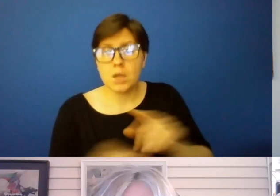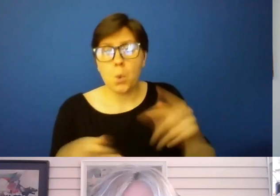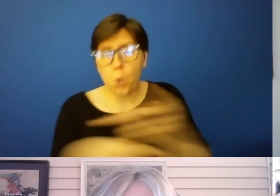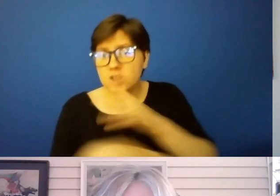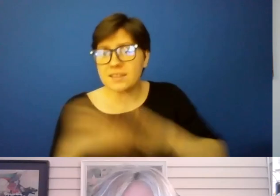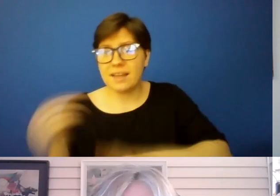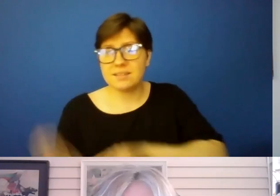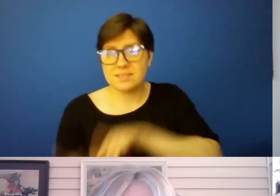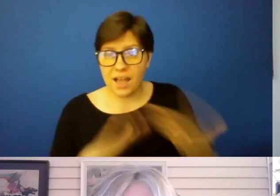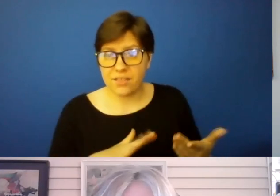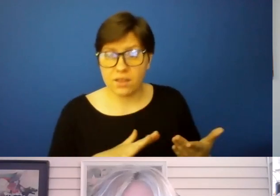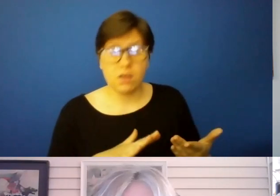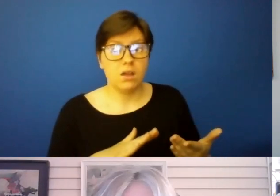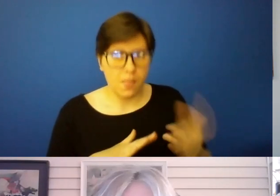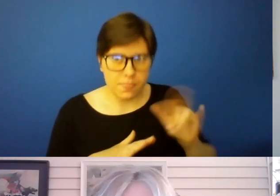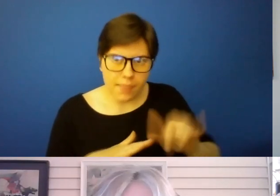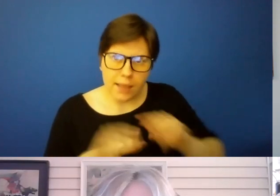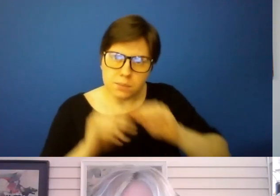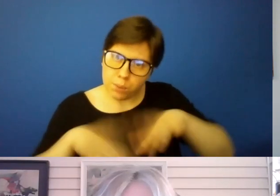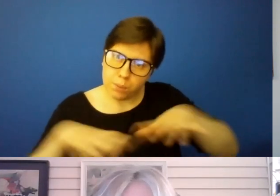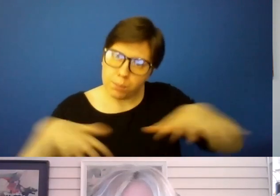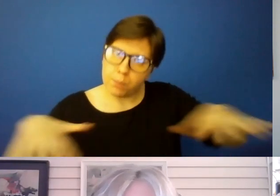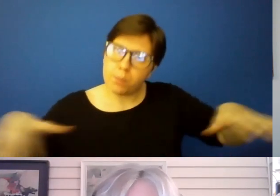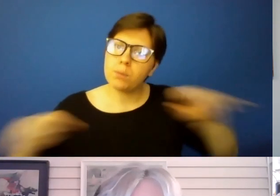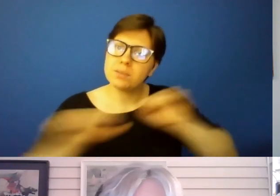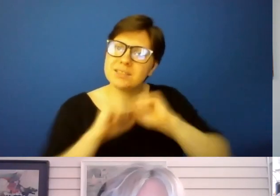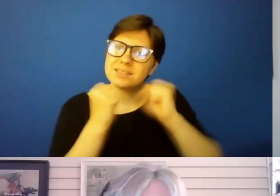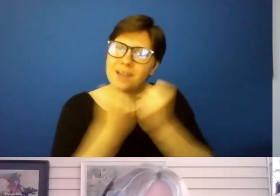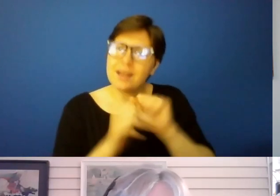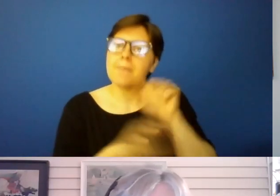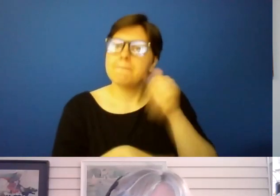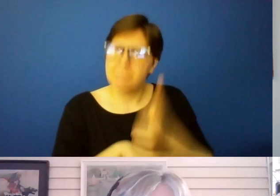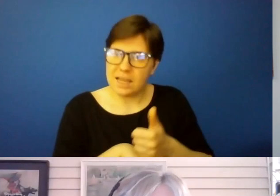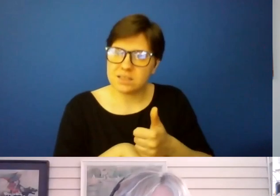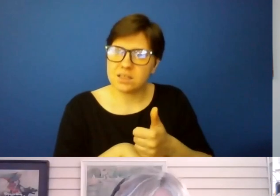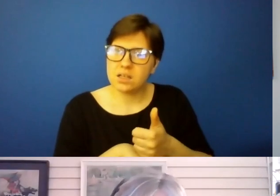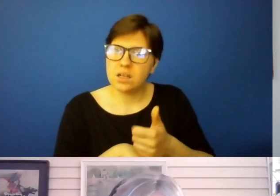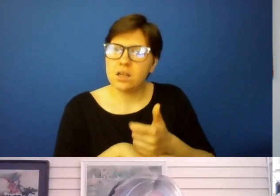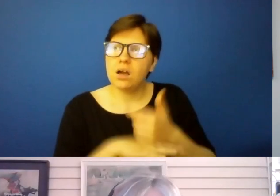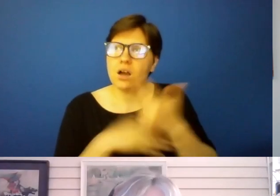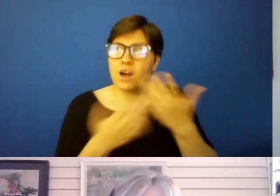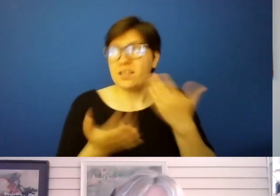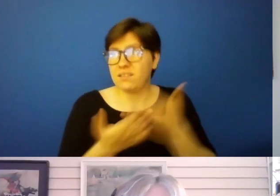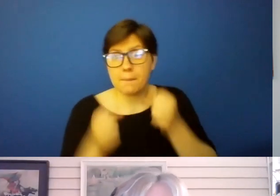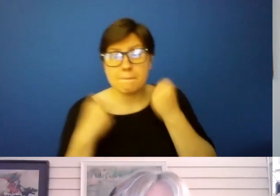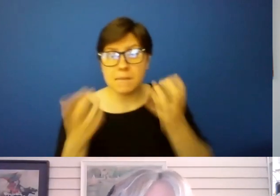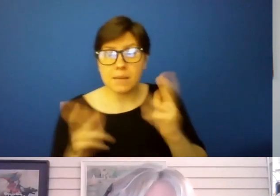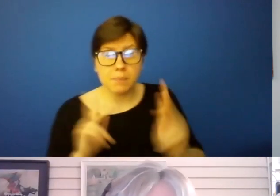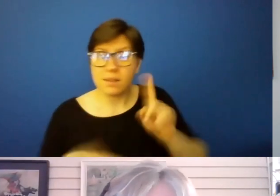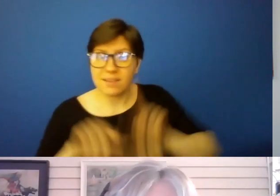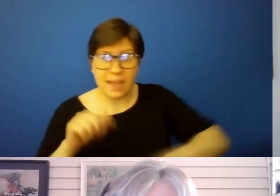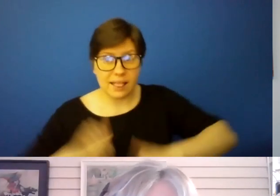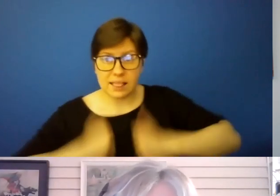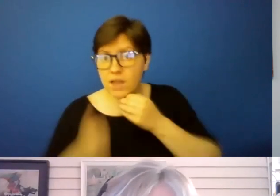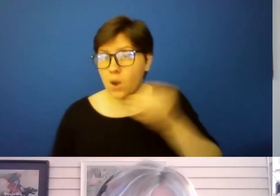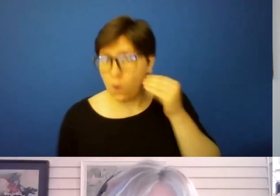which is ratified throughout society based on, the fact that many people can't live at home